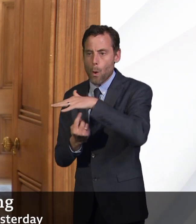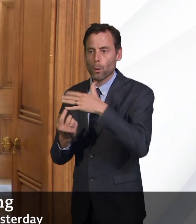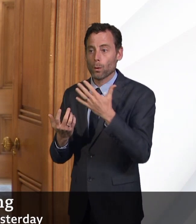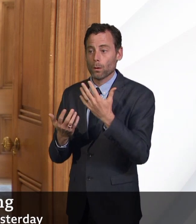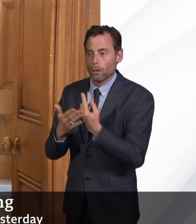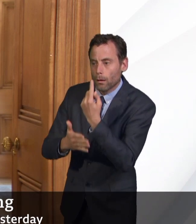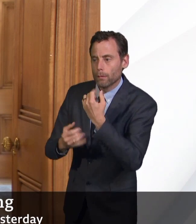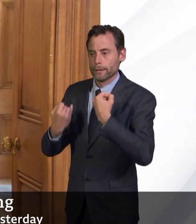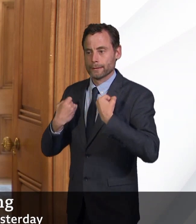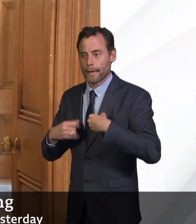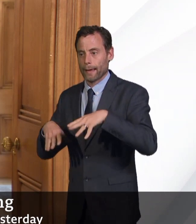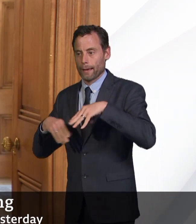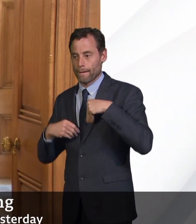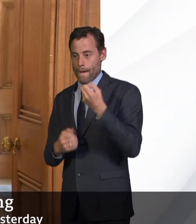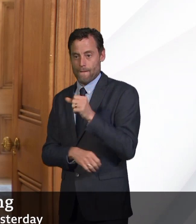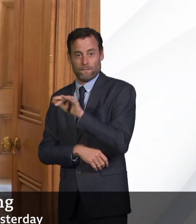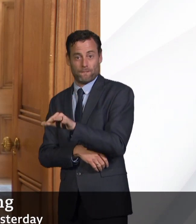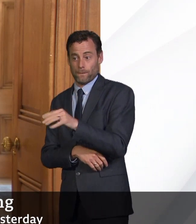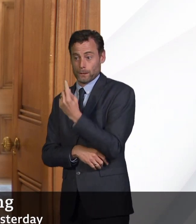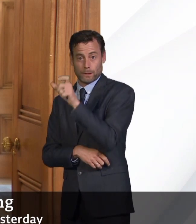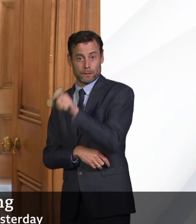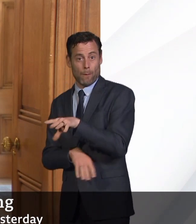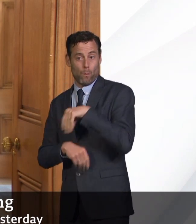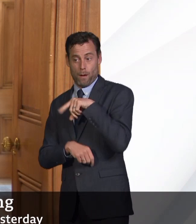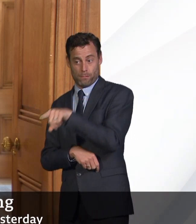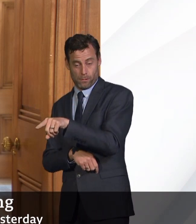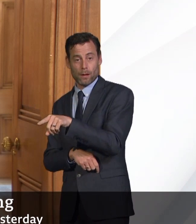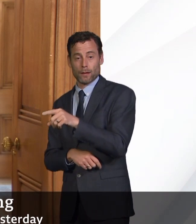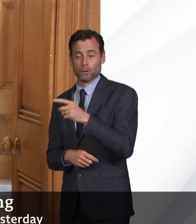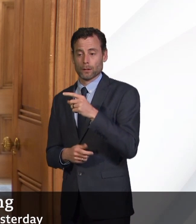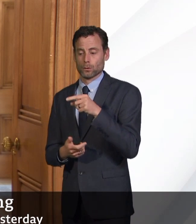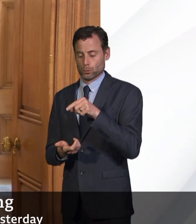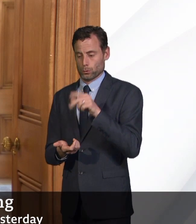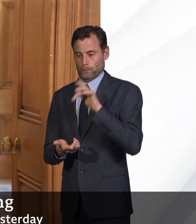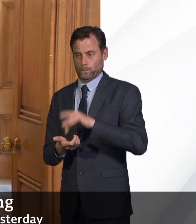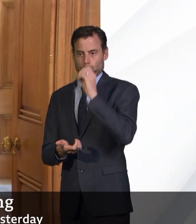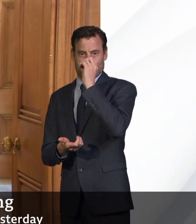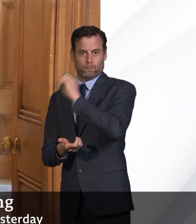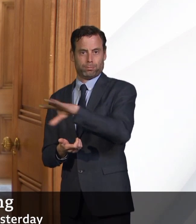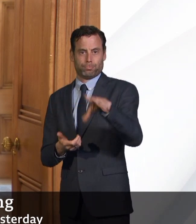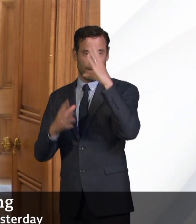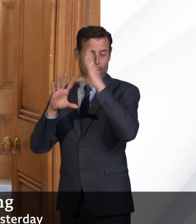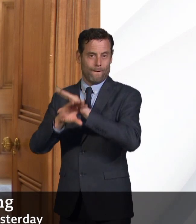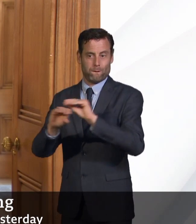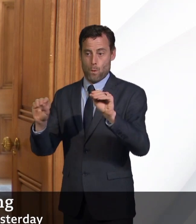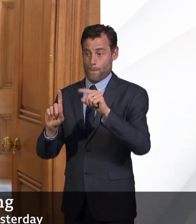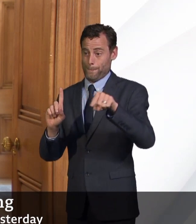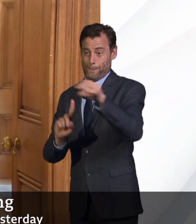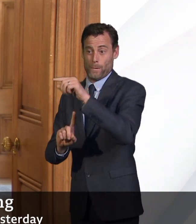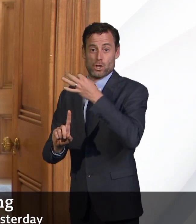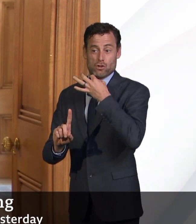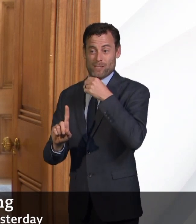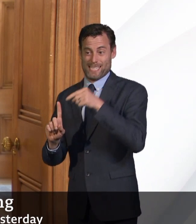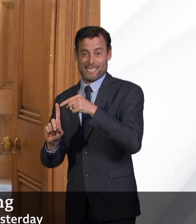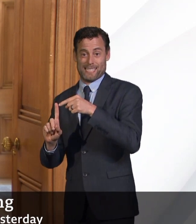outbreak and an infection and somebody tests positive, being able to have anybody who's been in close contact with them to self-isolate